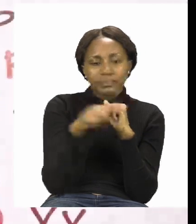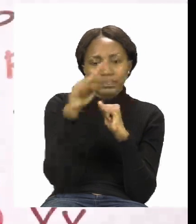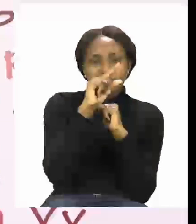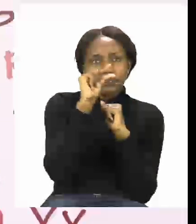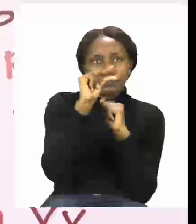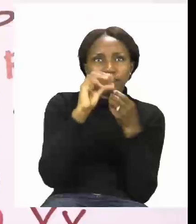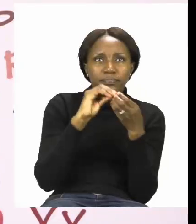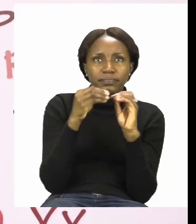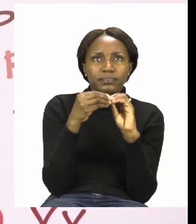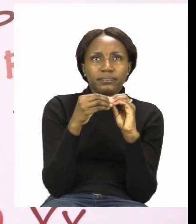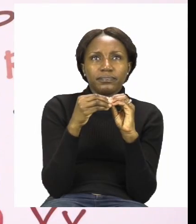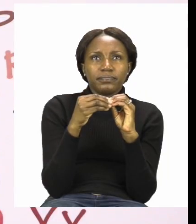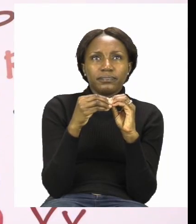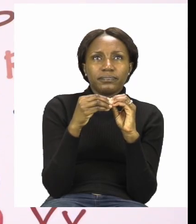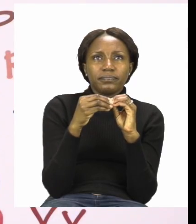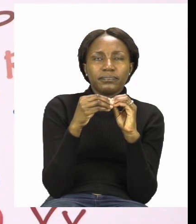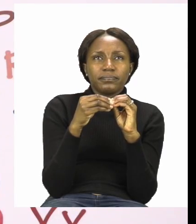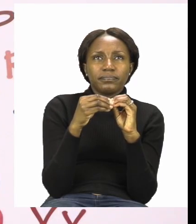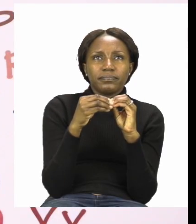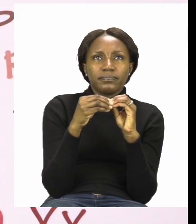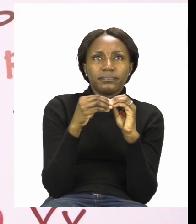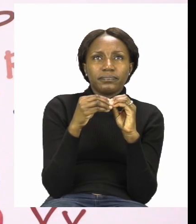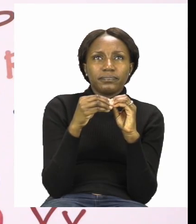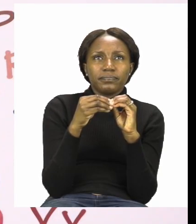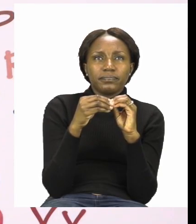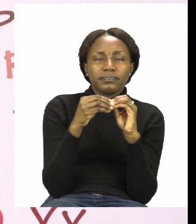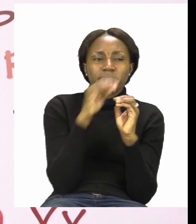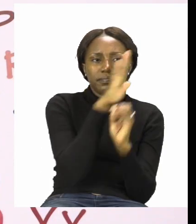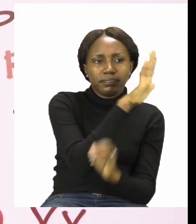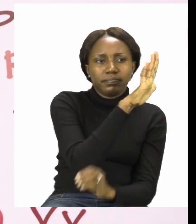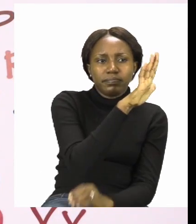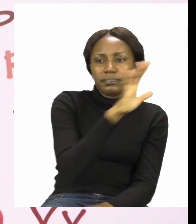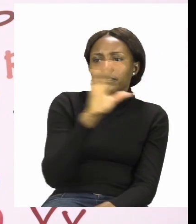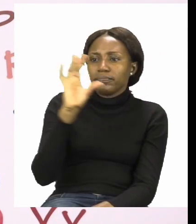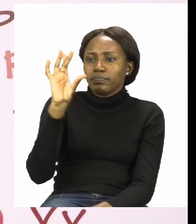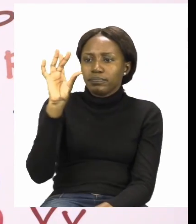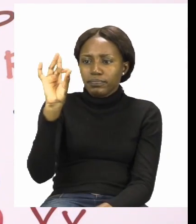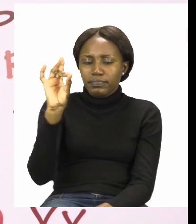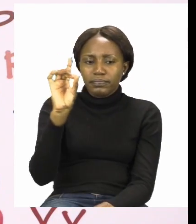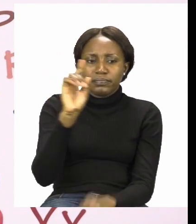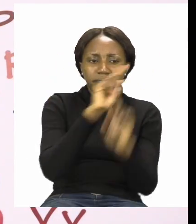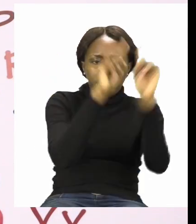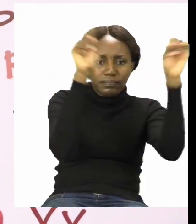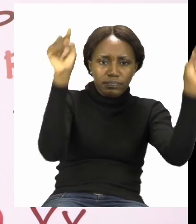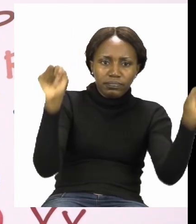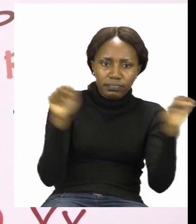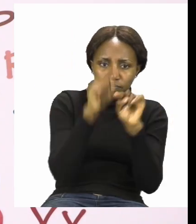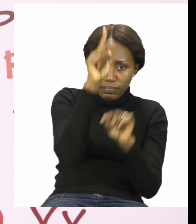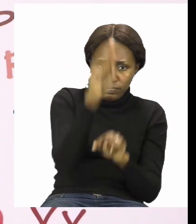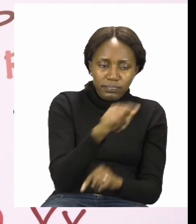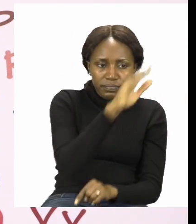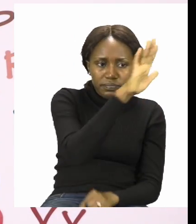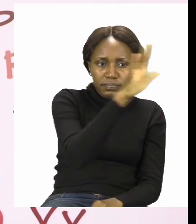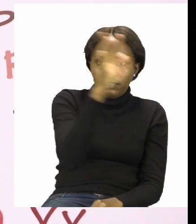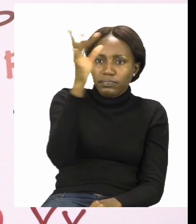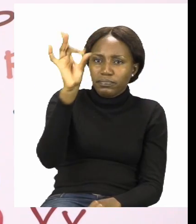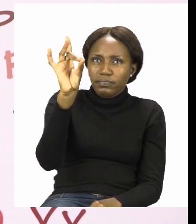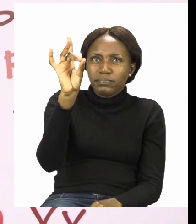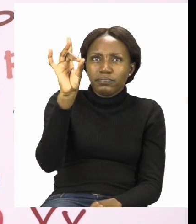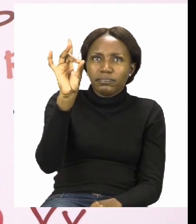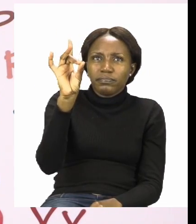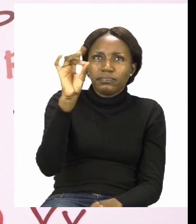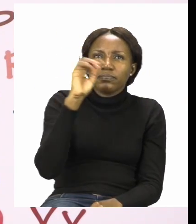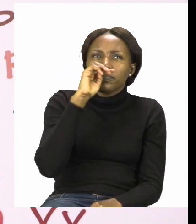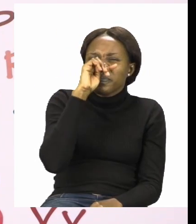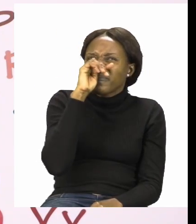number. So we have 5 and we have 8. So what we're going to do is use our